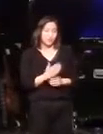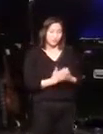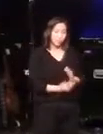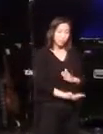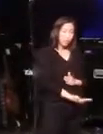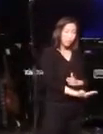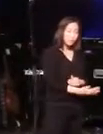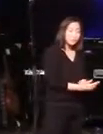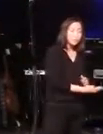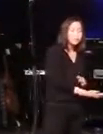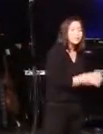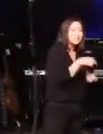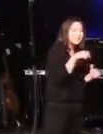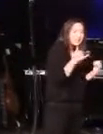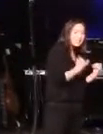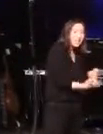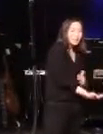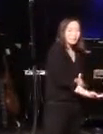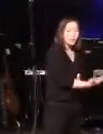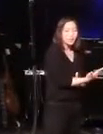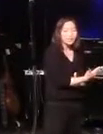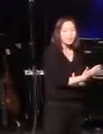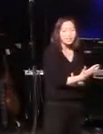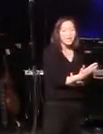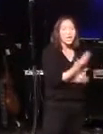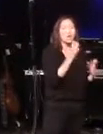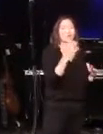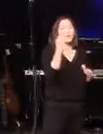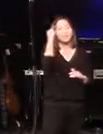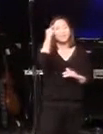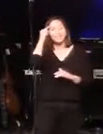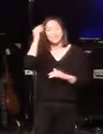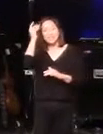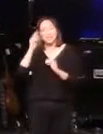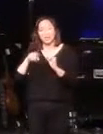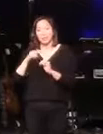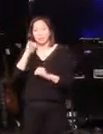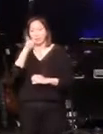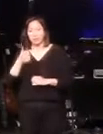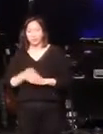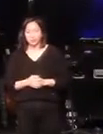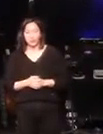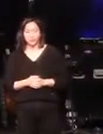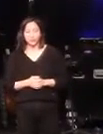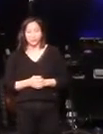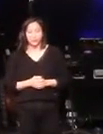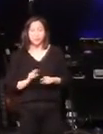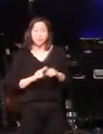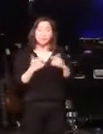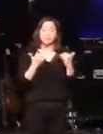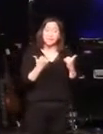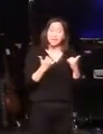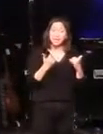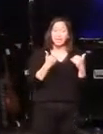about tomorrow. And I'm telling you, today has enough of its own junk. Amen?